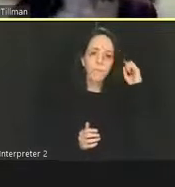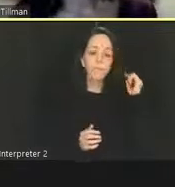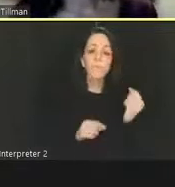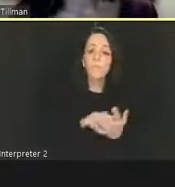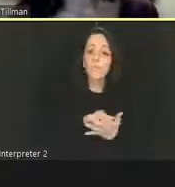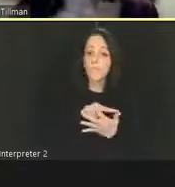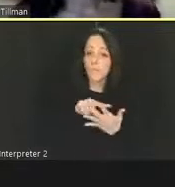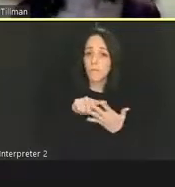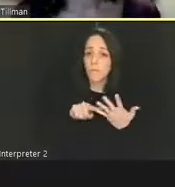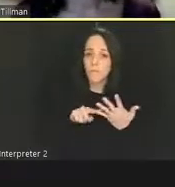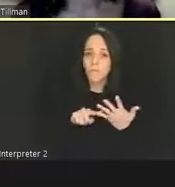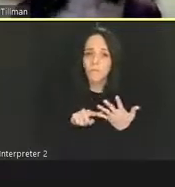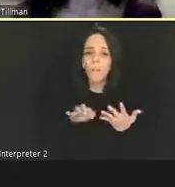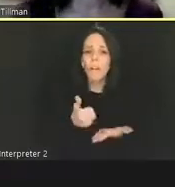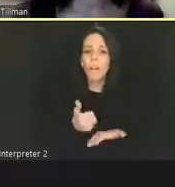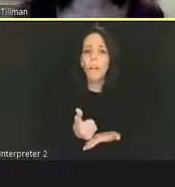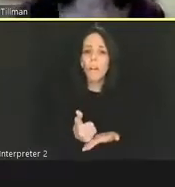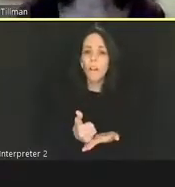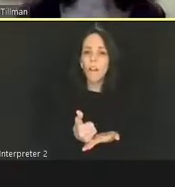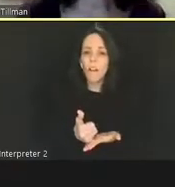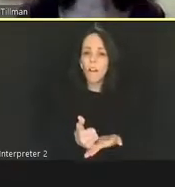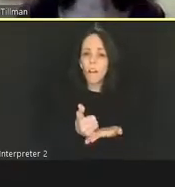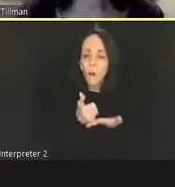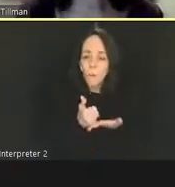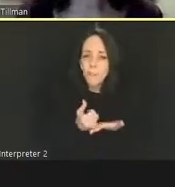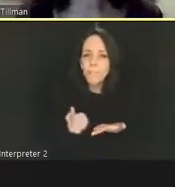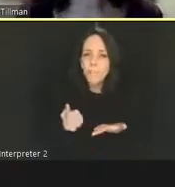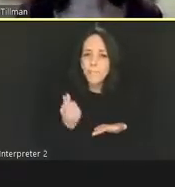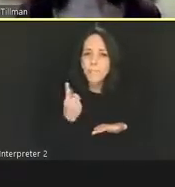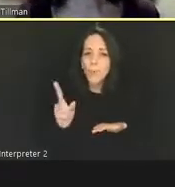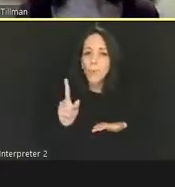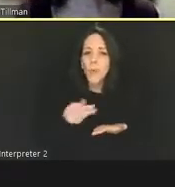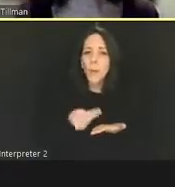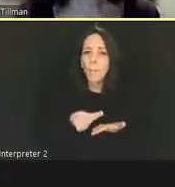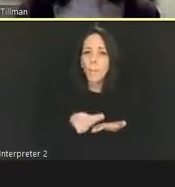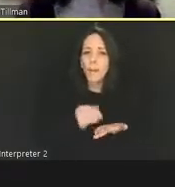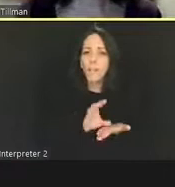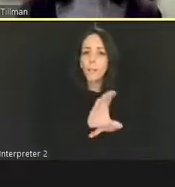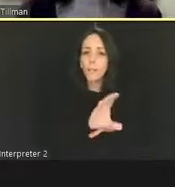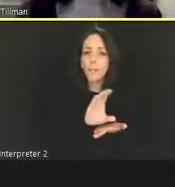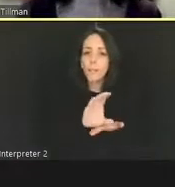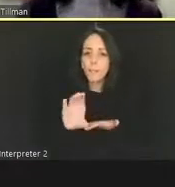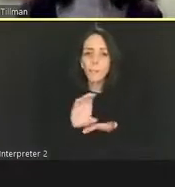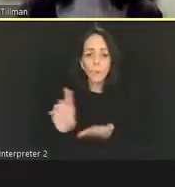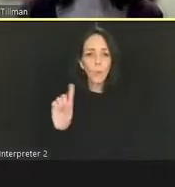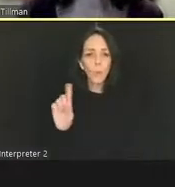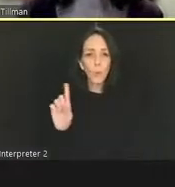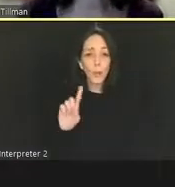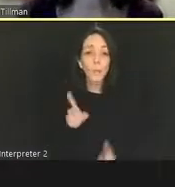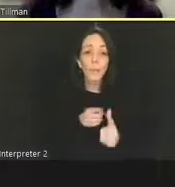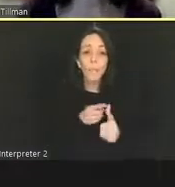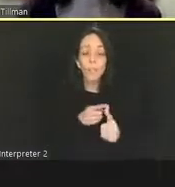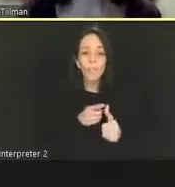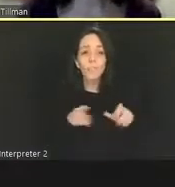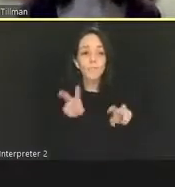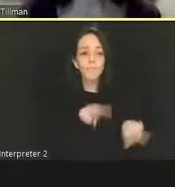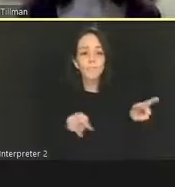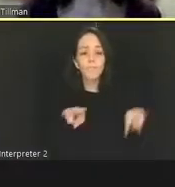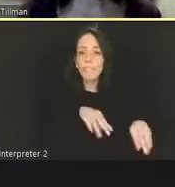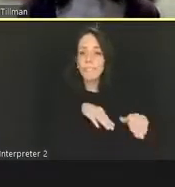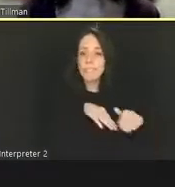inform how we allocate our resources. The first is accessibility.